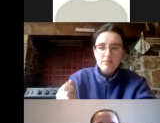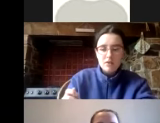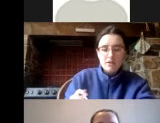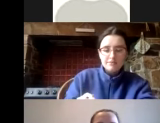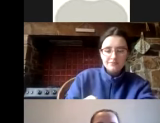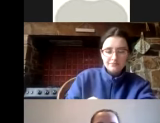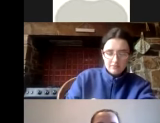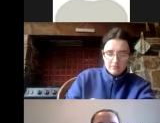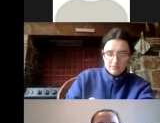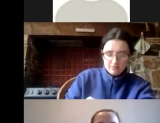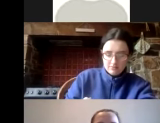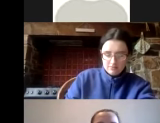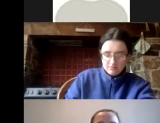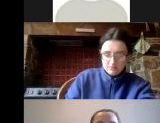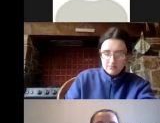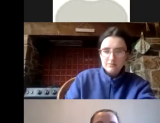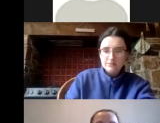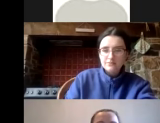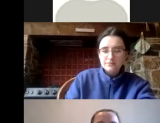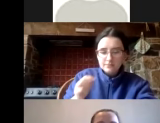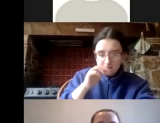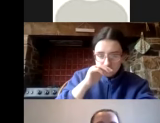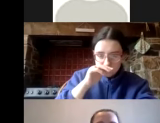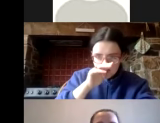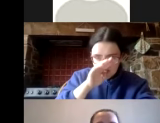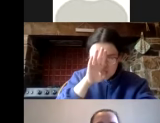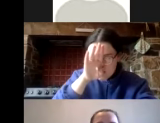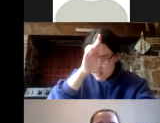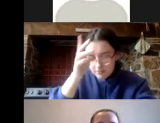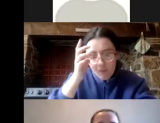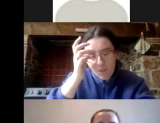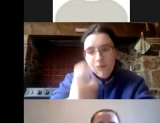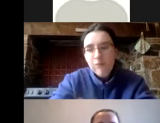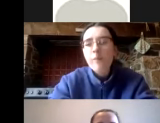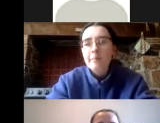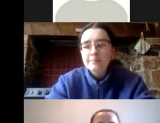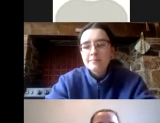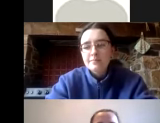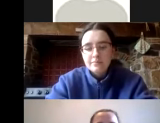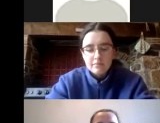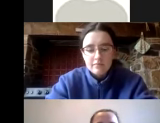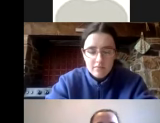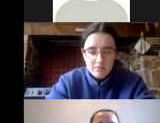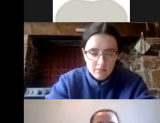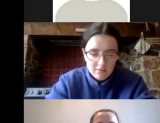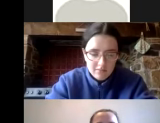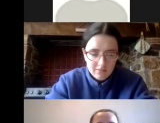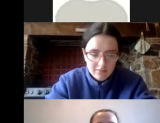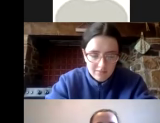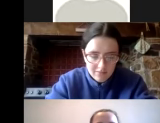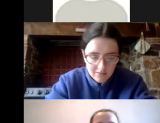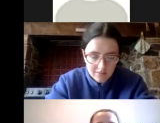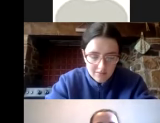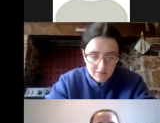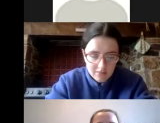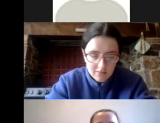the fake interpreter saga, where we had somebody who was just waving their hands about, and the hearing world believed